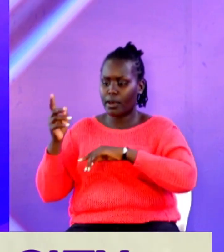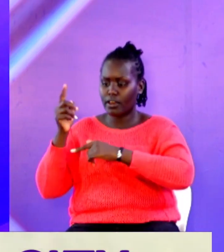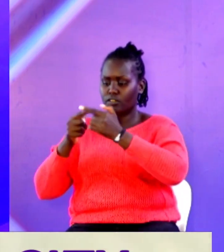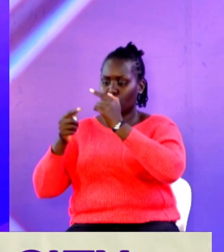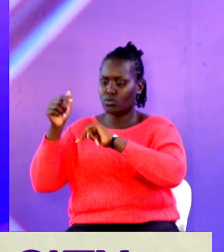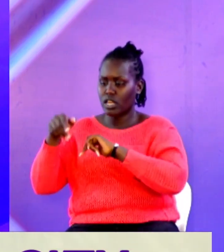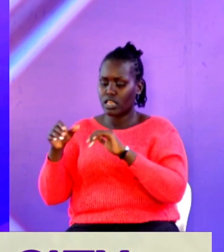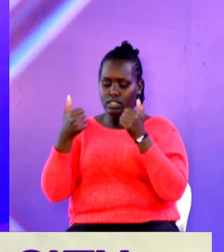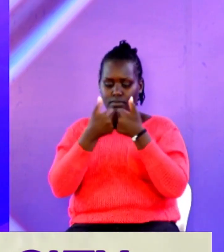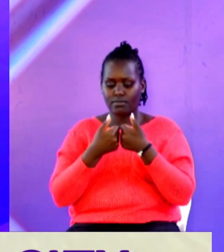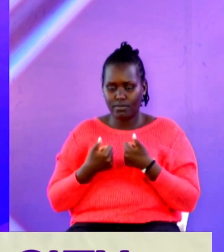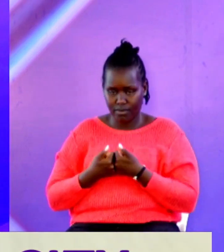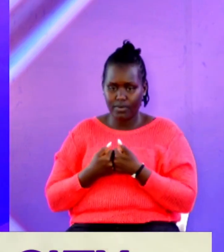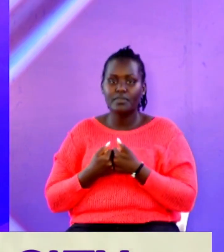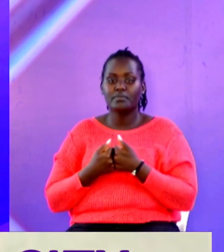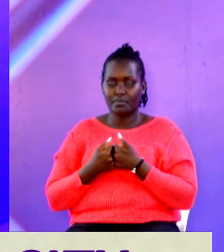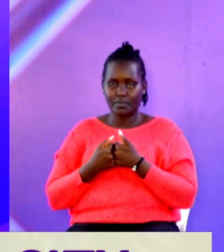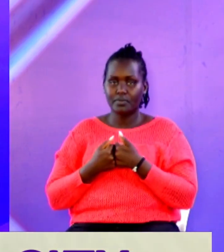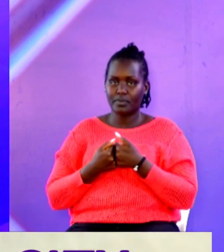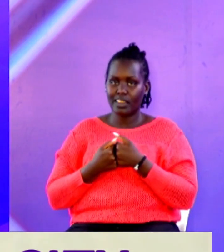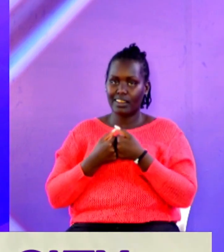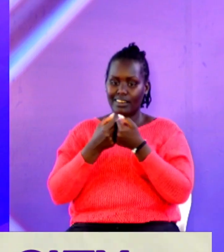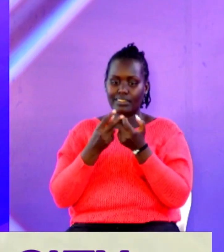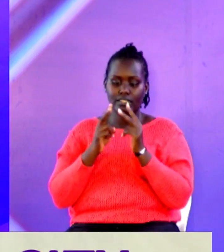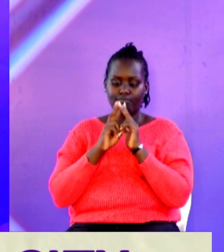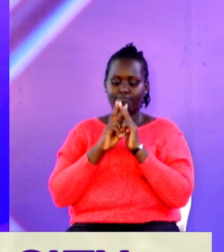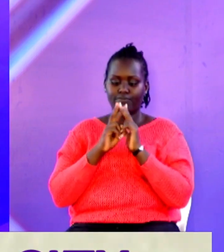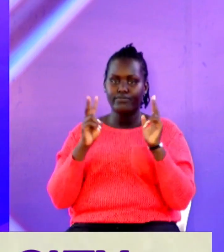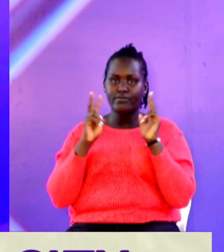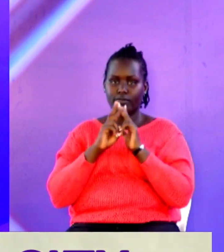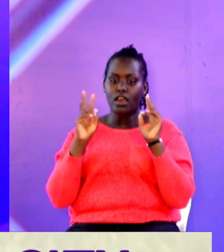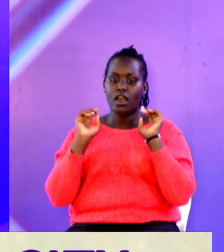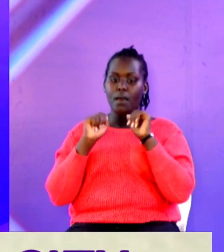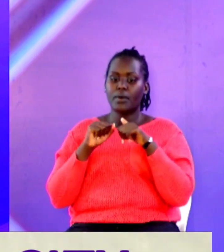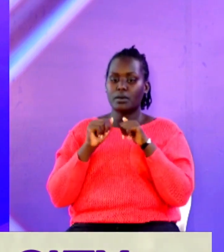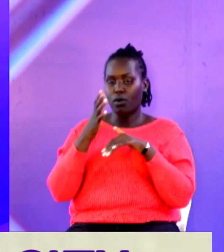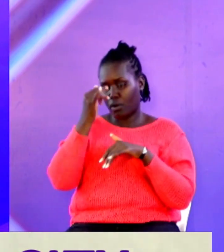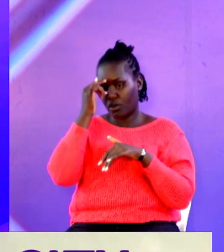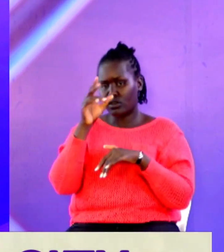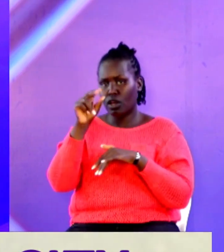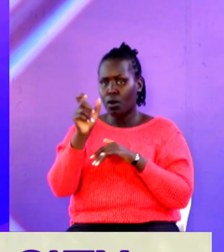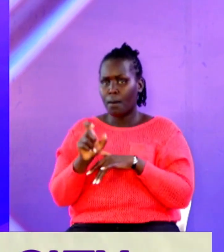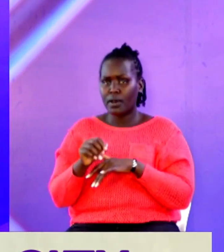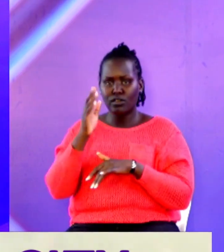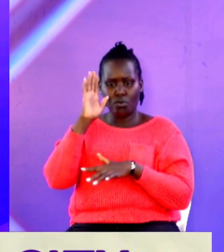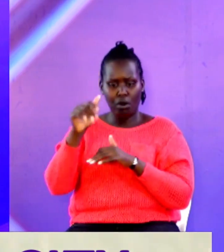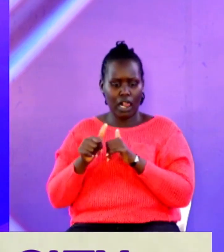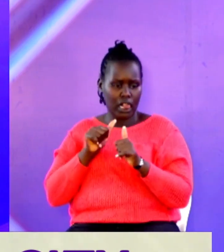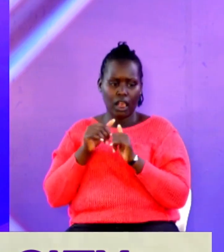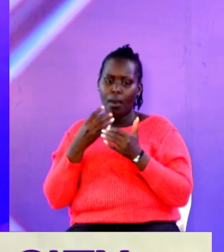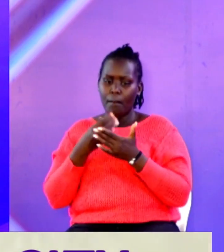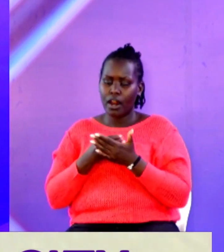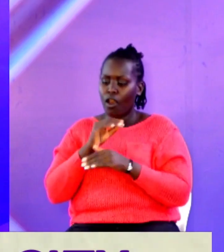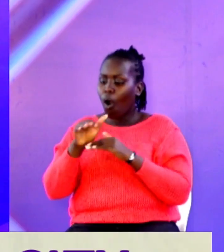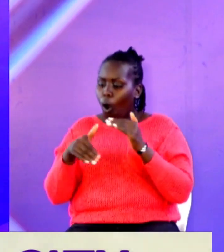this competition. Of course, it is very, very possible, because no one will refuse money. Everyone wants